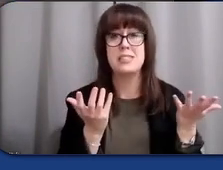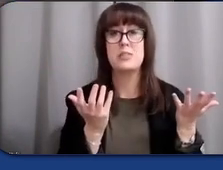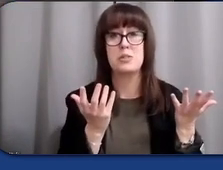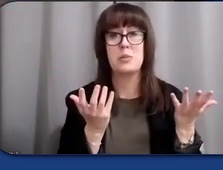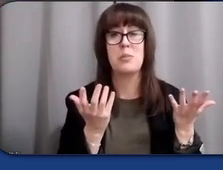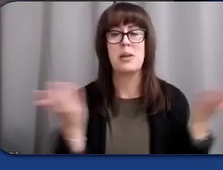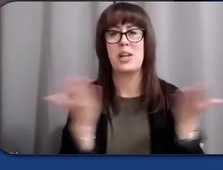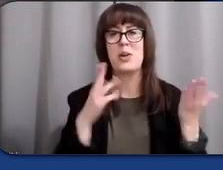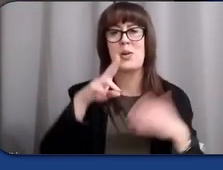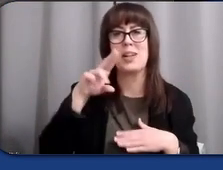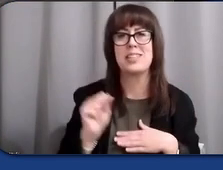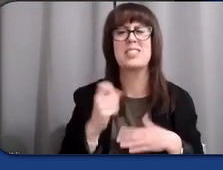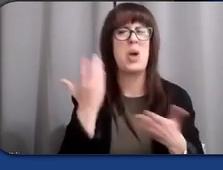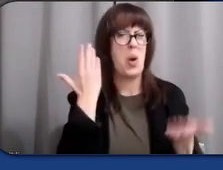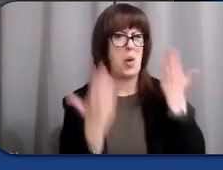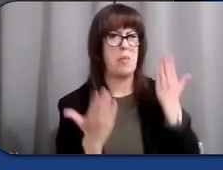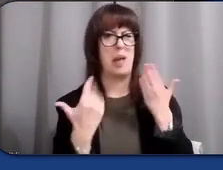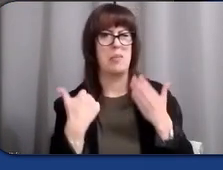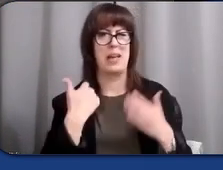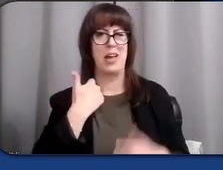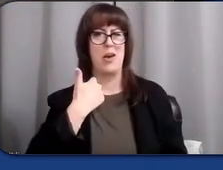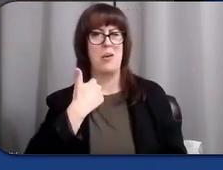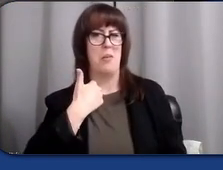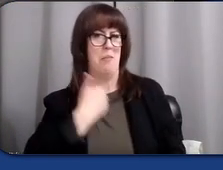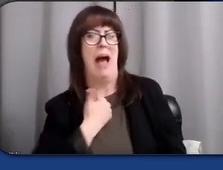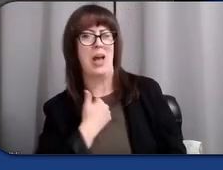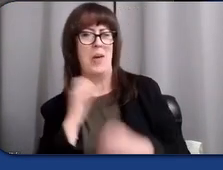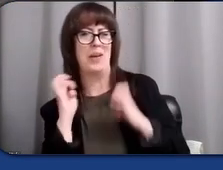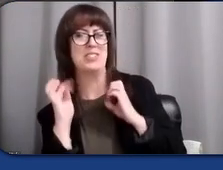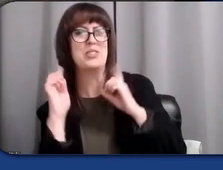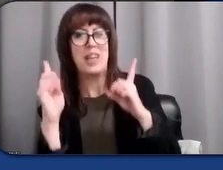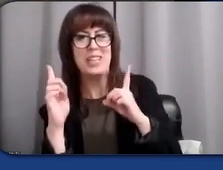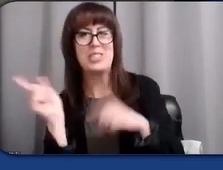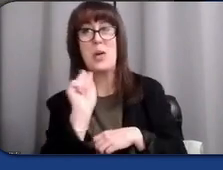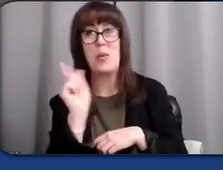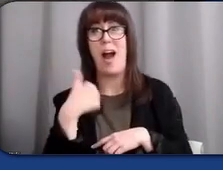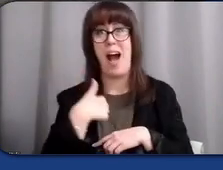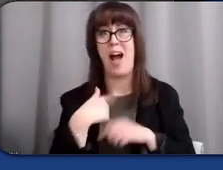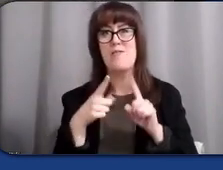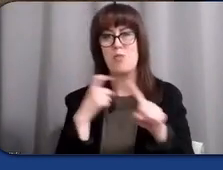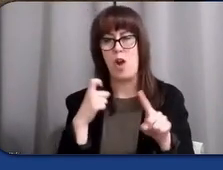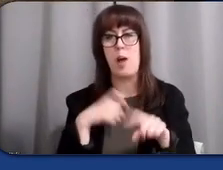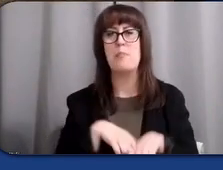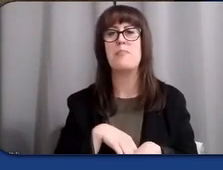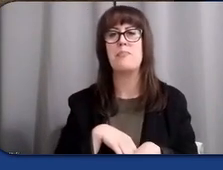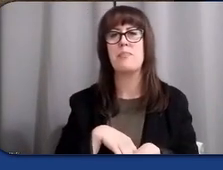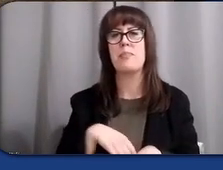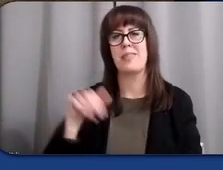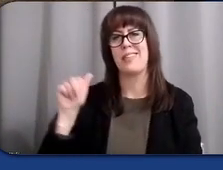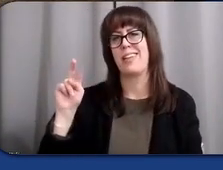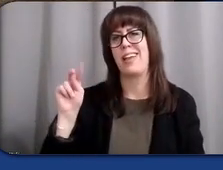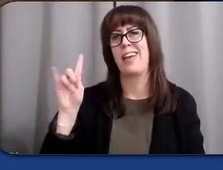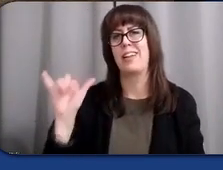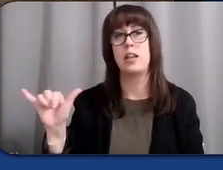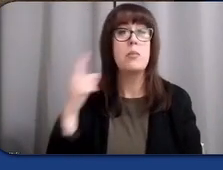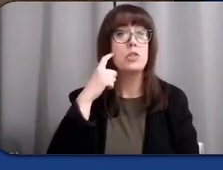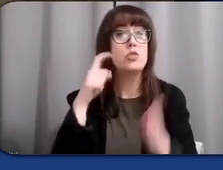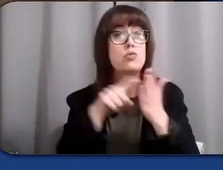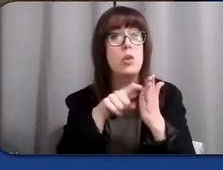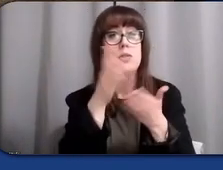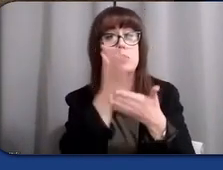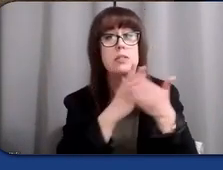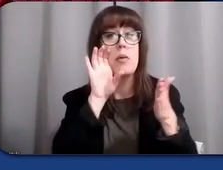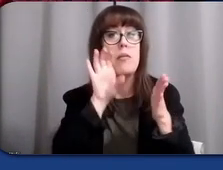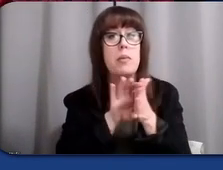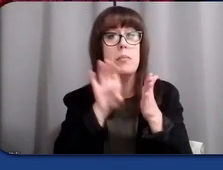ones, maybe. Personal ones, yes. At least where I came from. Yeah. But then also too, like, you can see here through some of the images that just scrolled